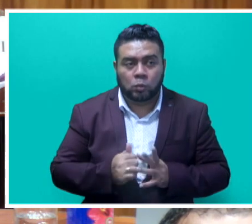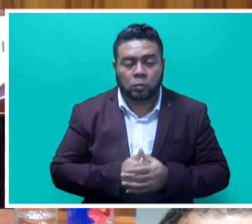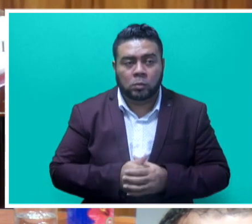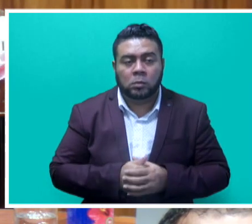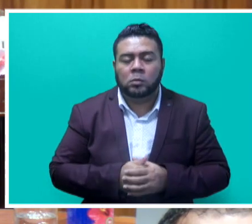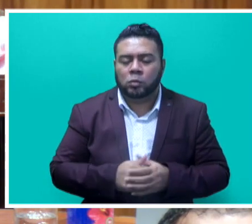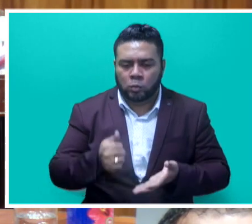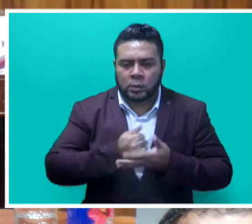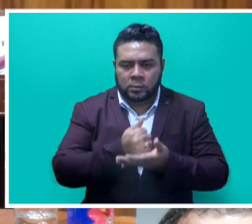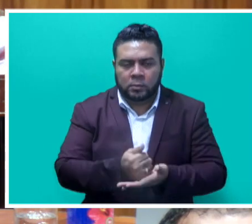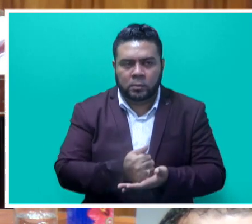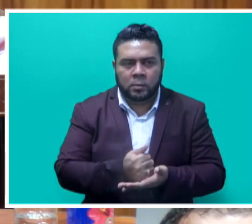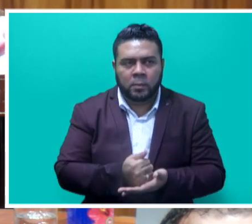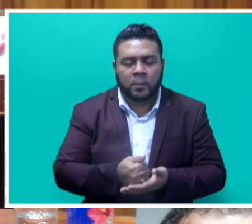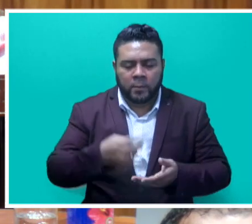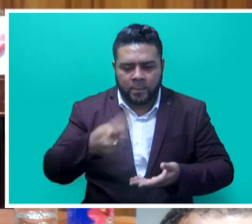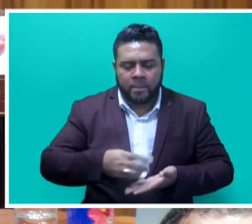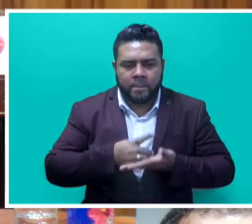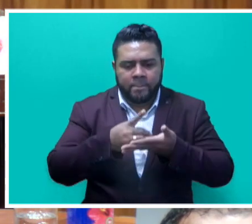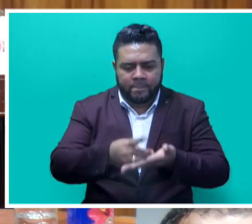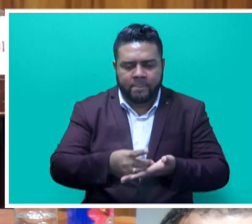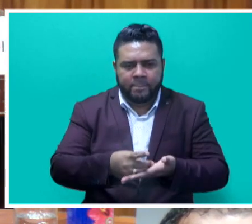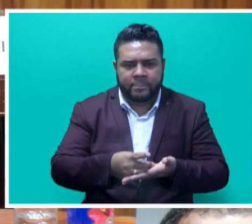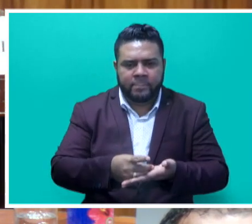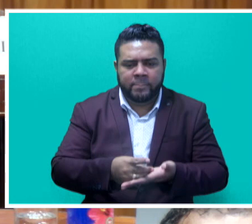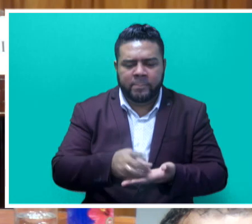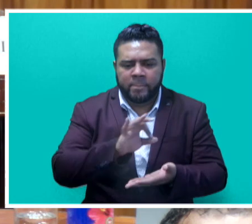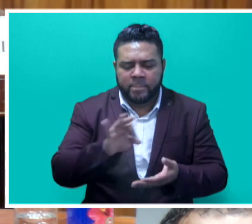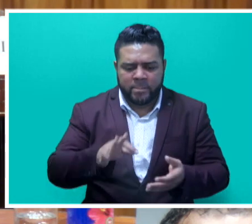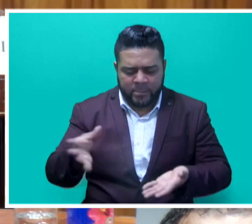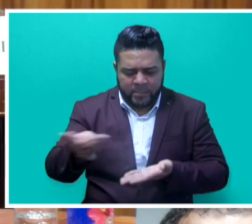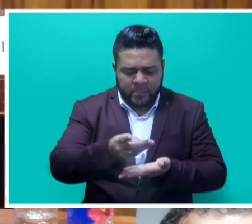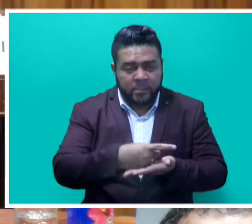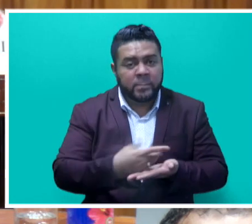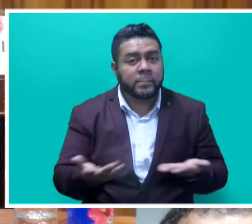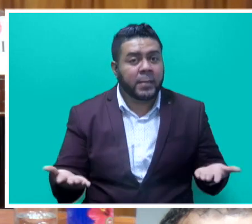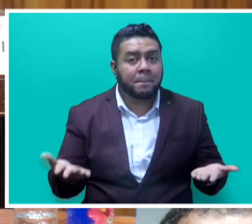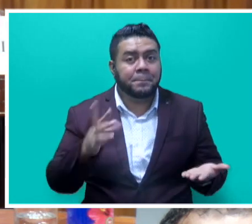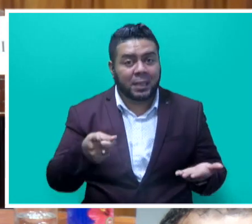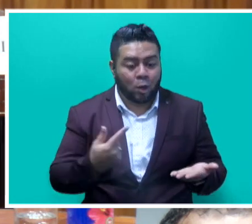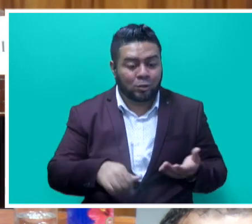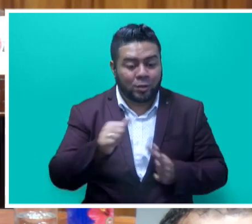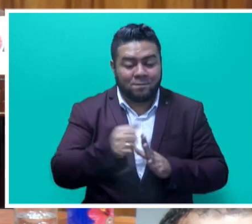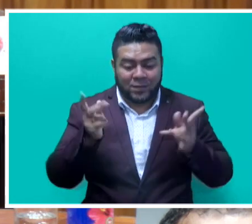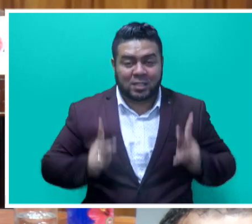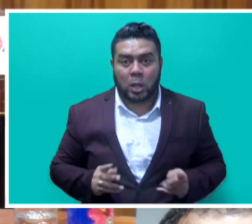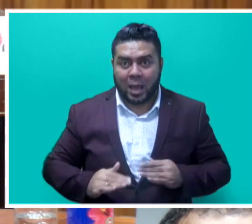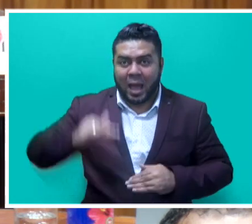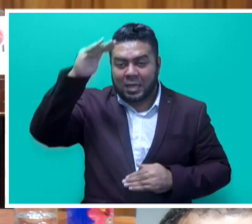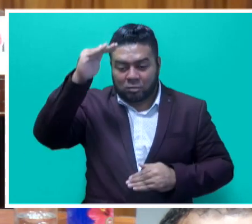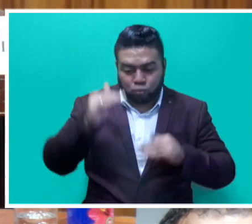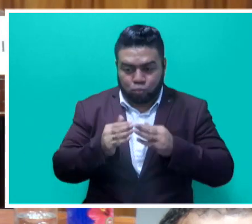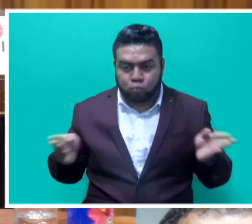to assist in the provision not only of geodetic datum but the physical height